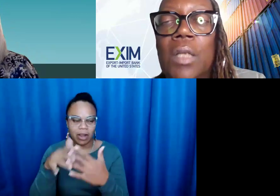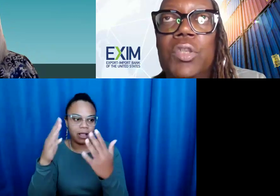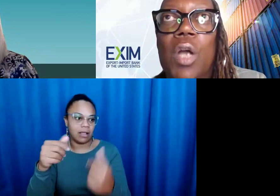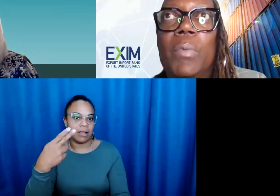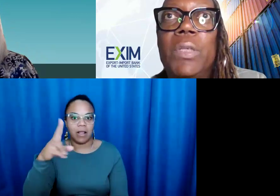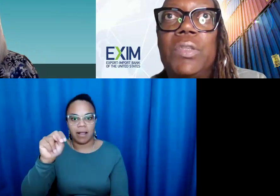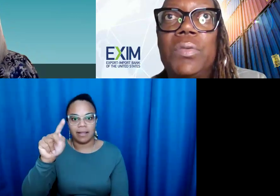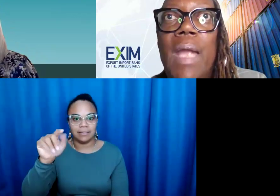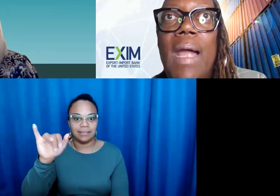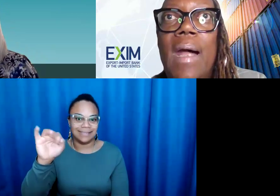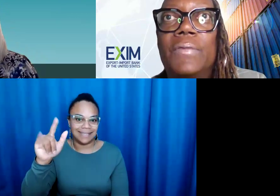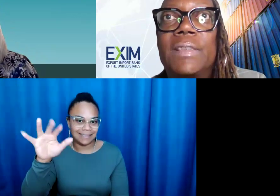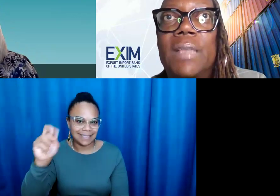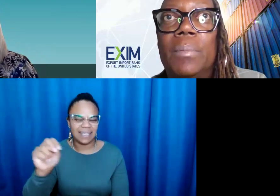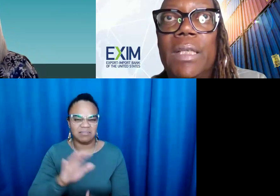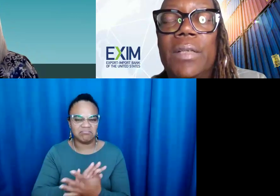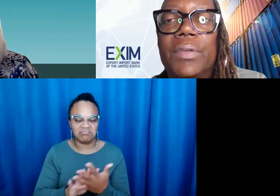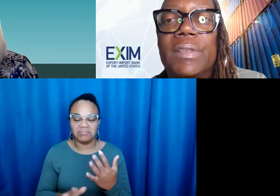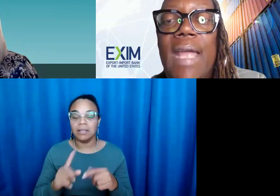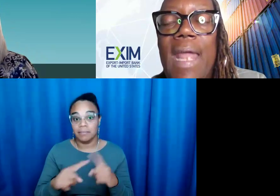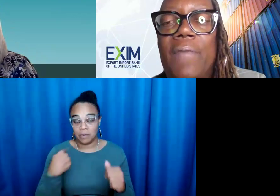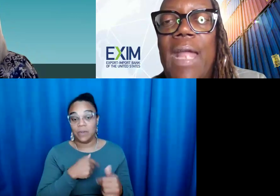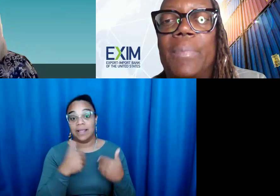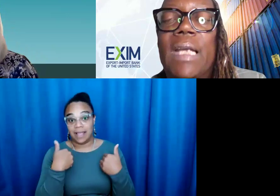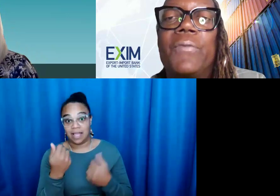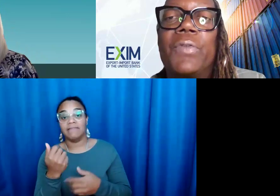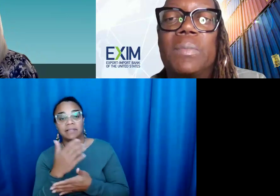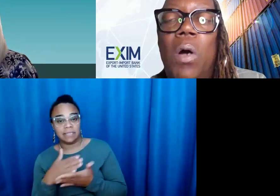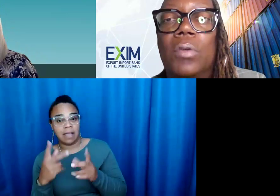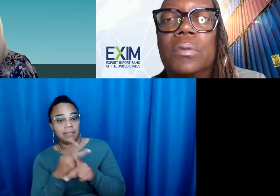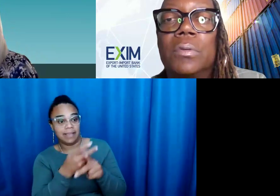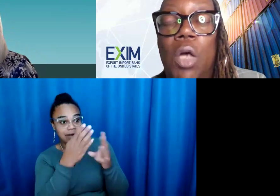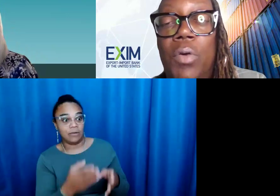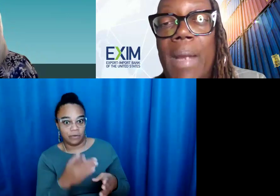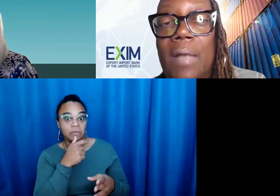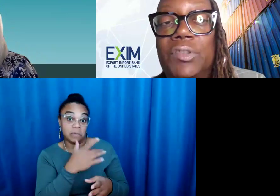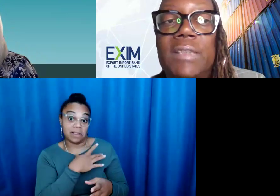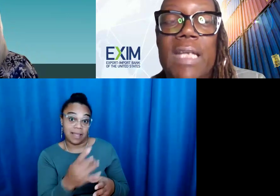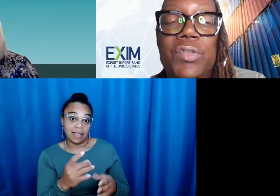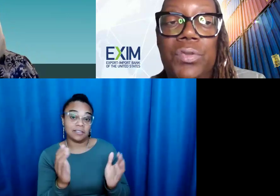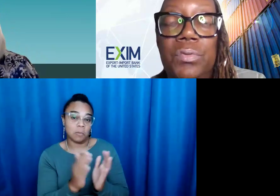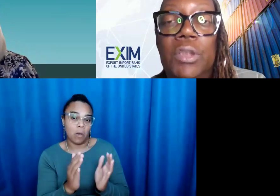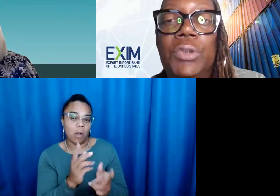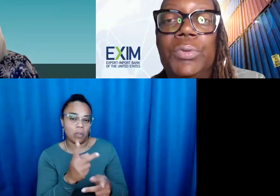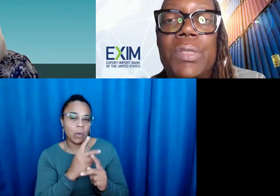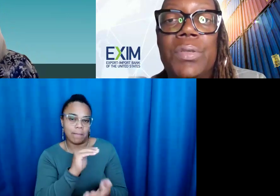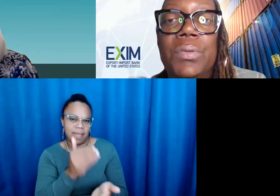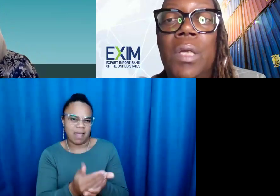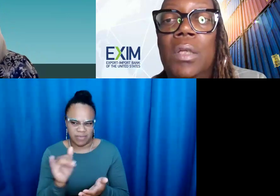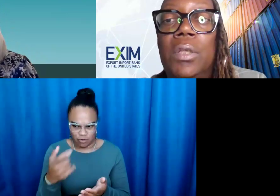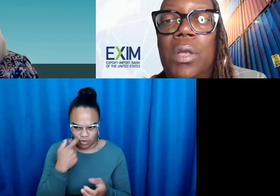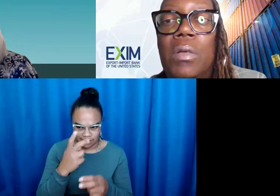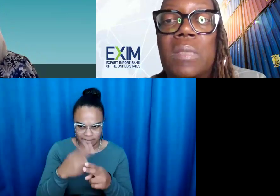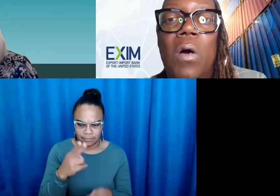Huntington, but we do have some lenders that have an appetite for the smaller loan amounts, just as you alluded